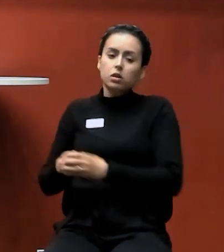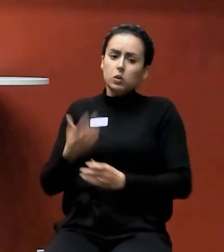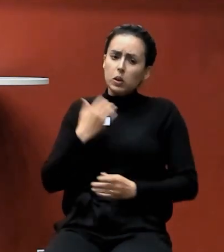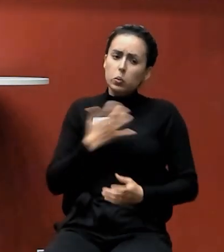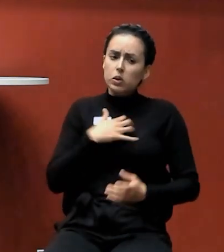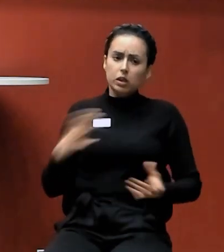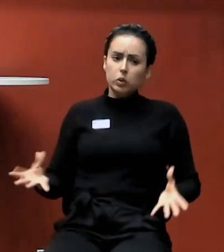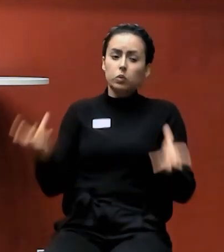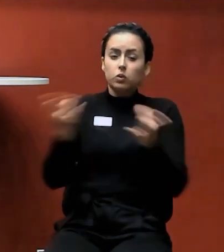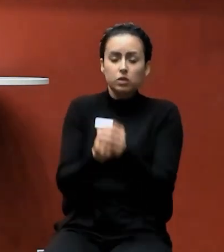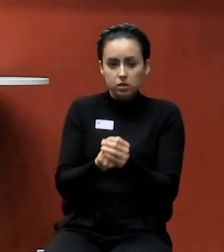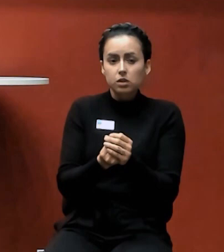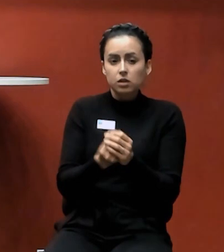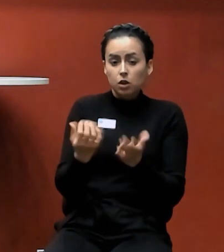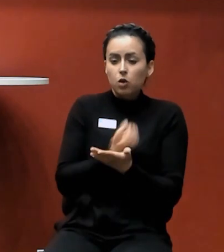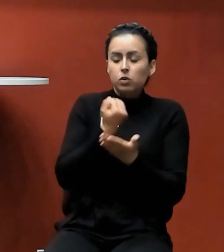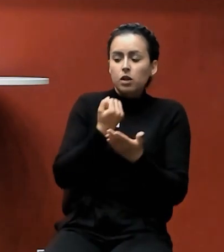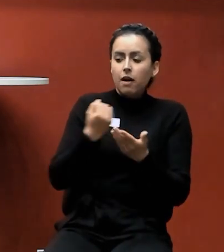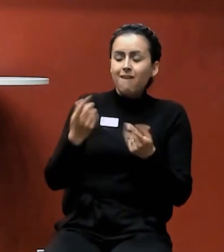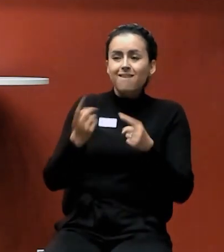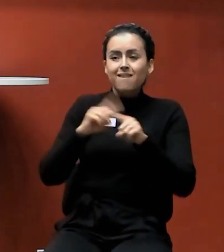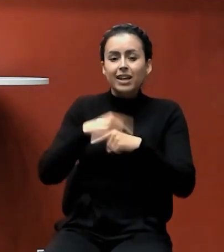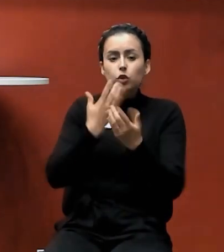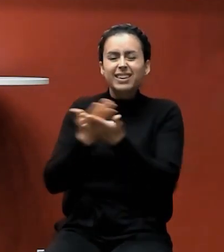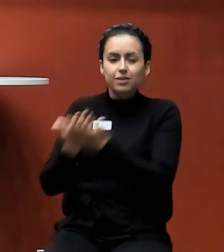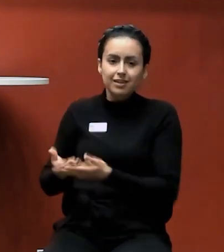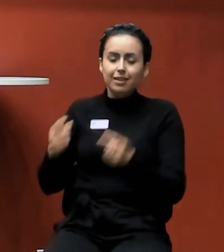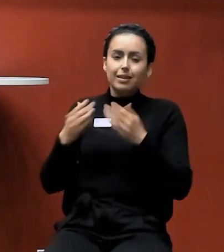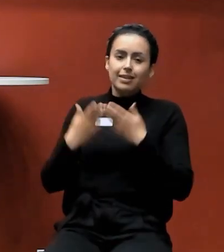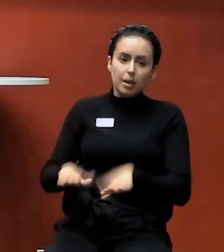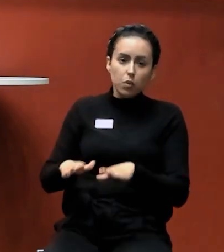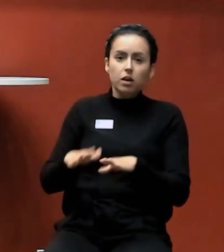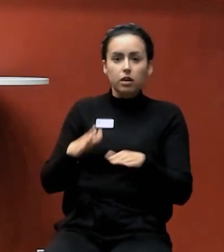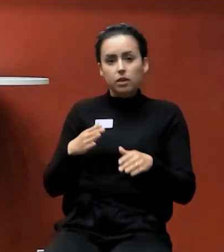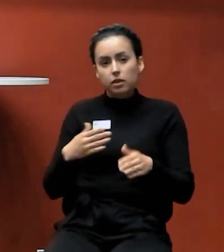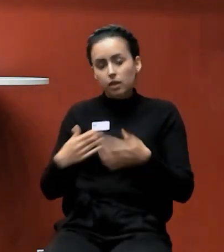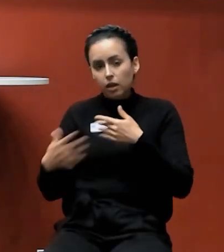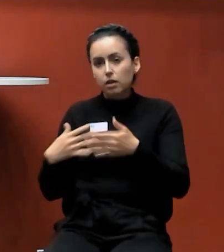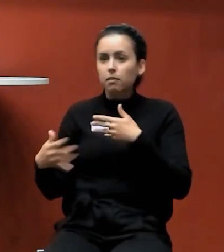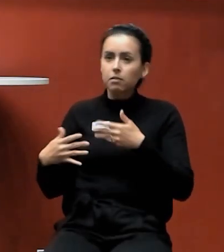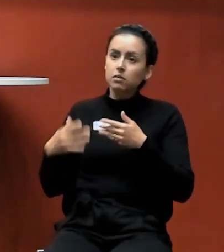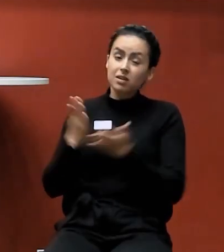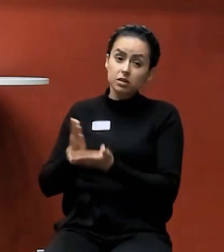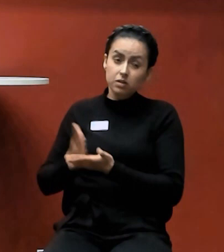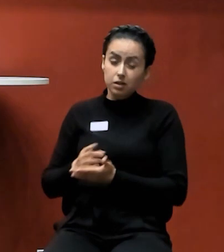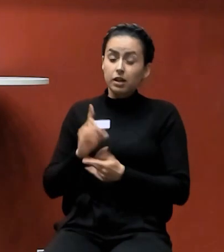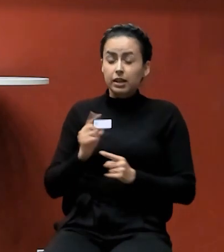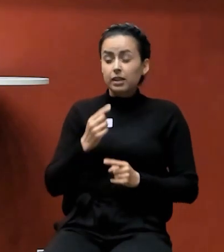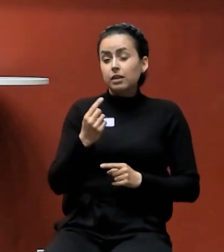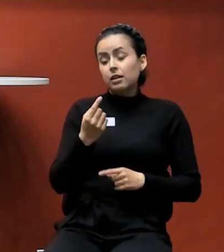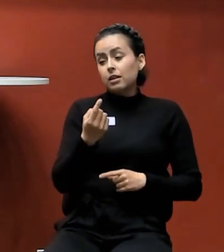these alternative ways for people to do different things. And that's maybe one way of like to move forward, is to find